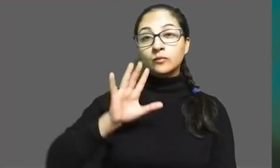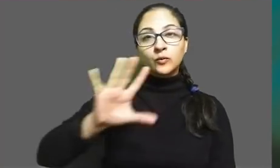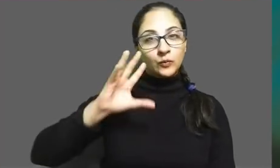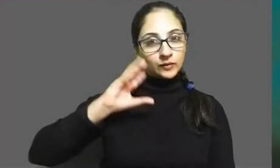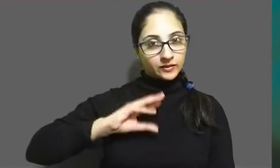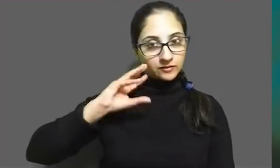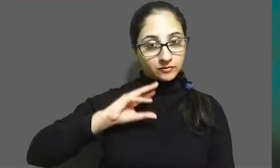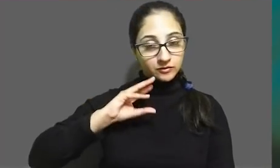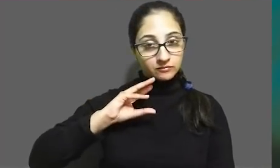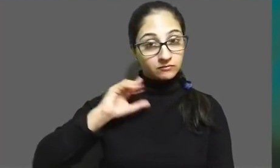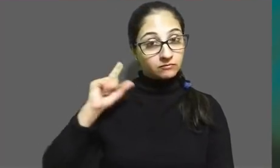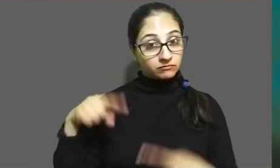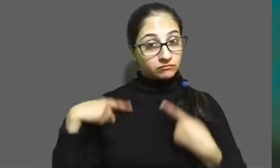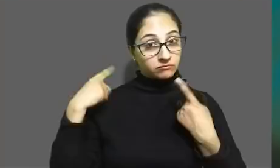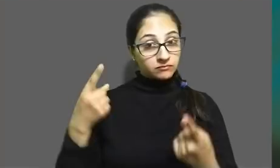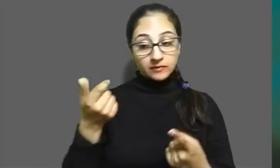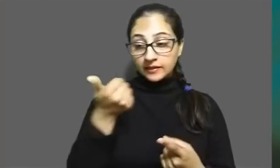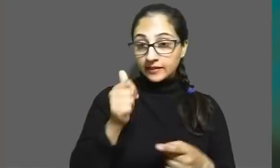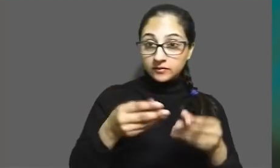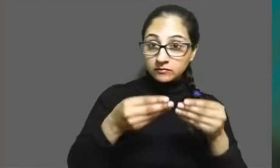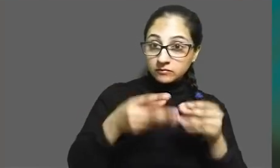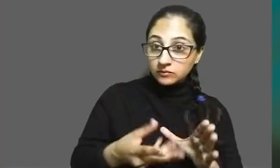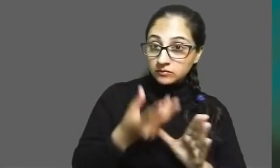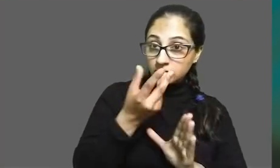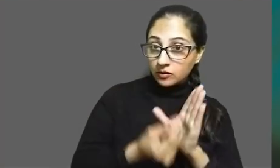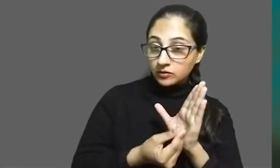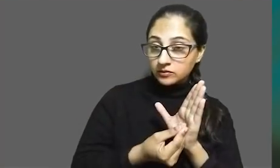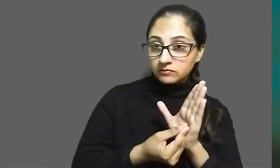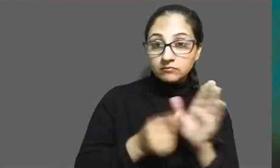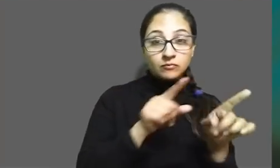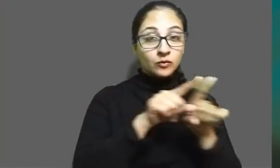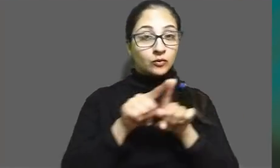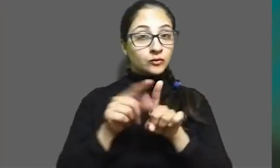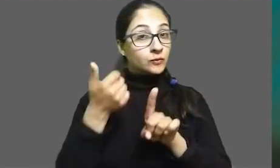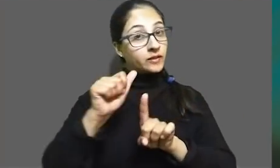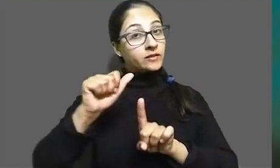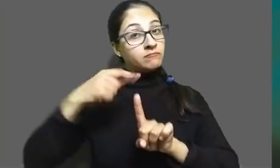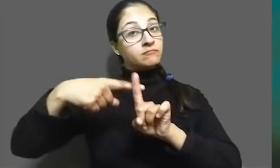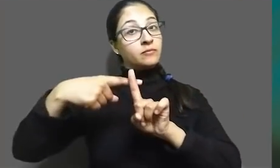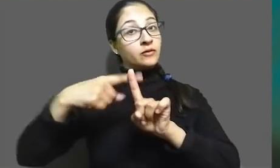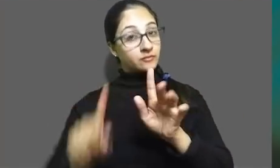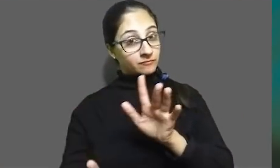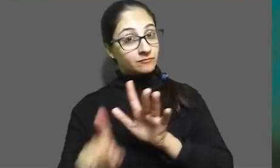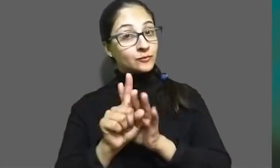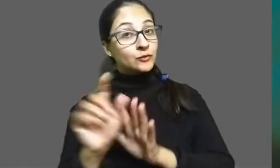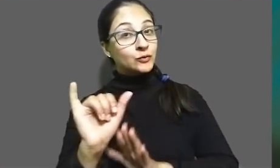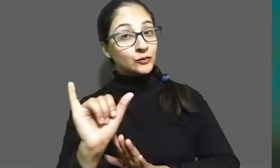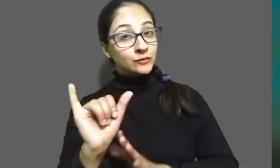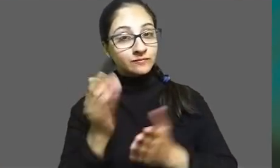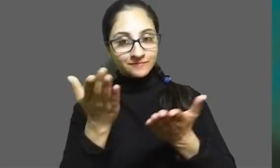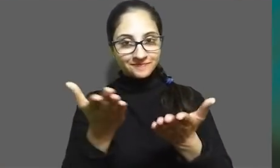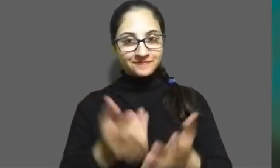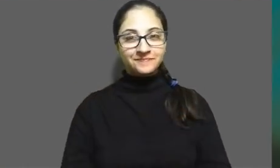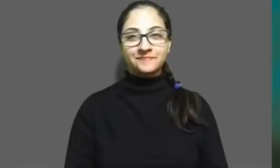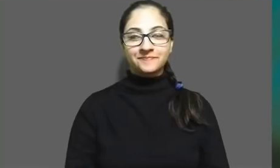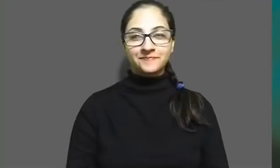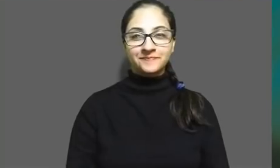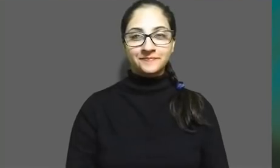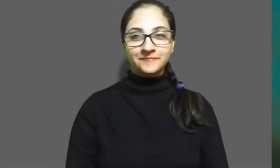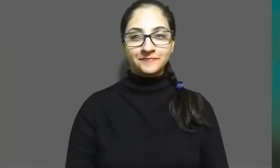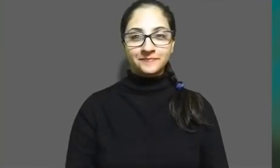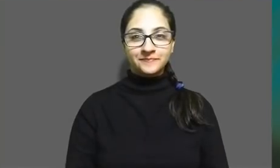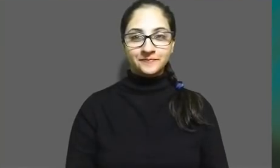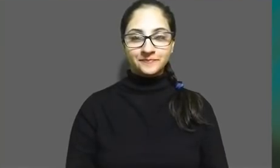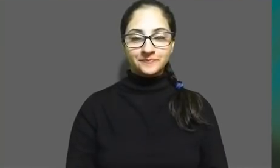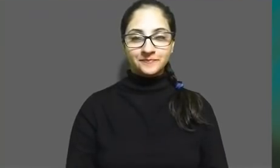vulnerability is, what is one loss you have personally experienced and one gift from the